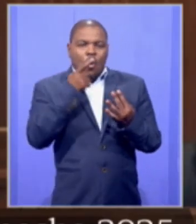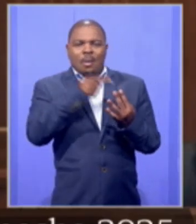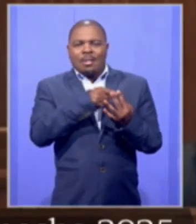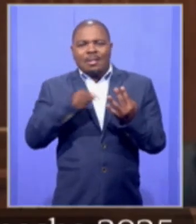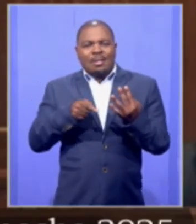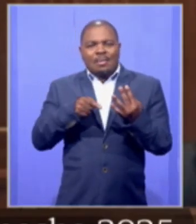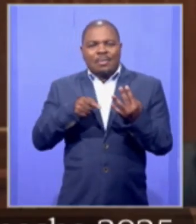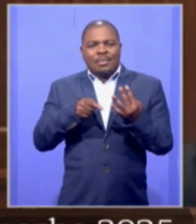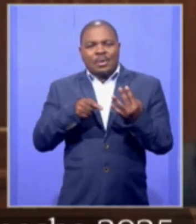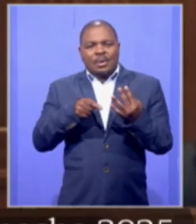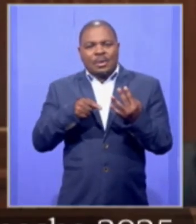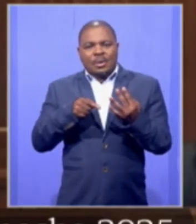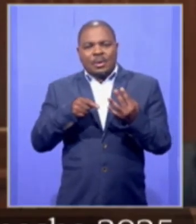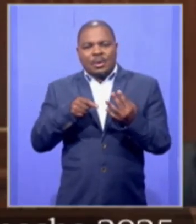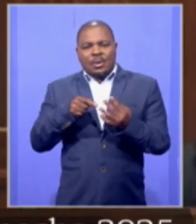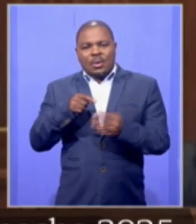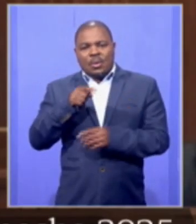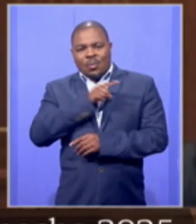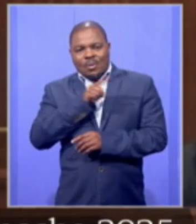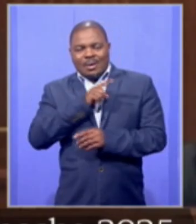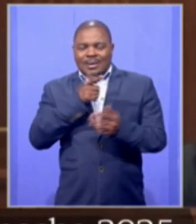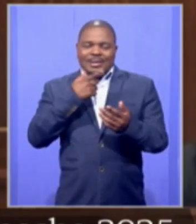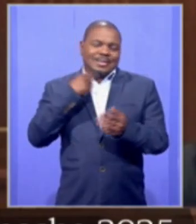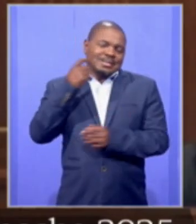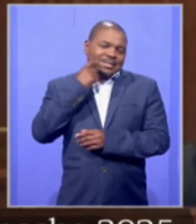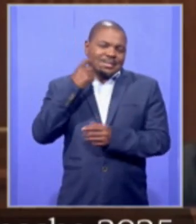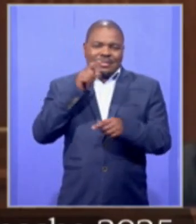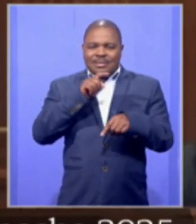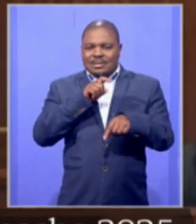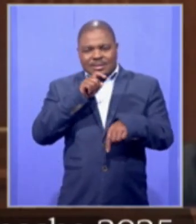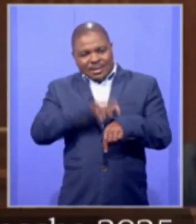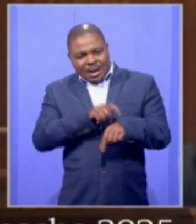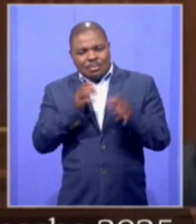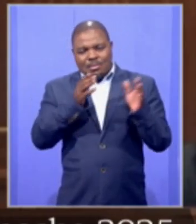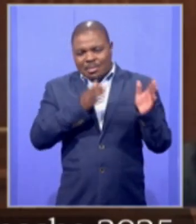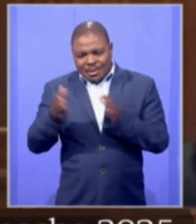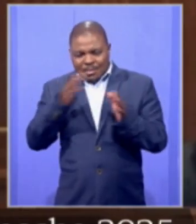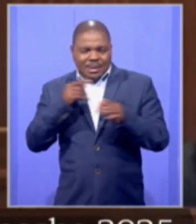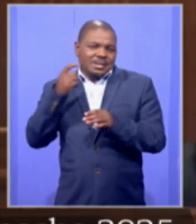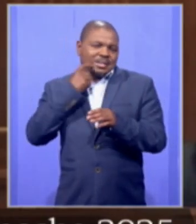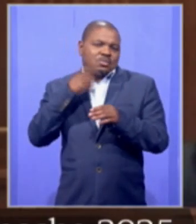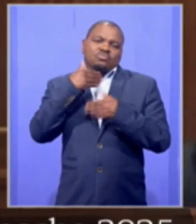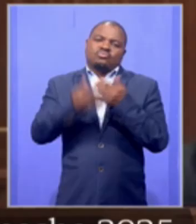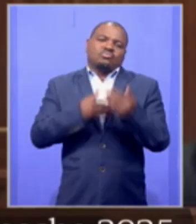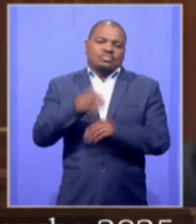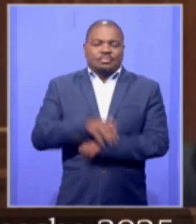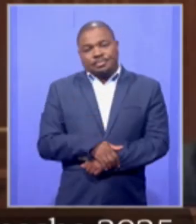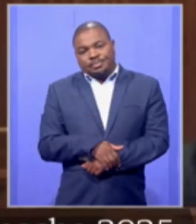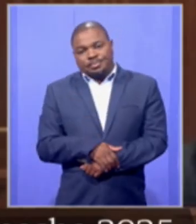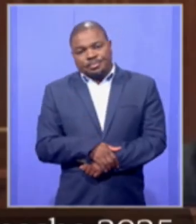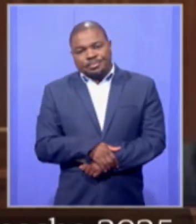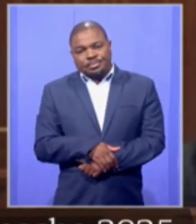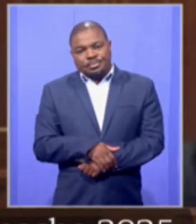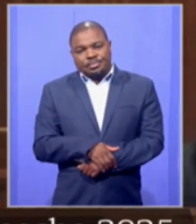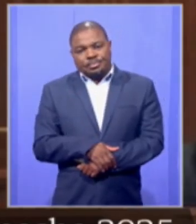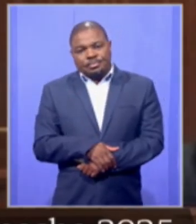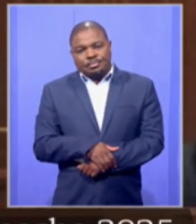that would simply obviate a lot of things, time for preparation and all those things, my lord.